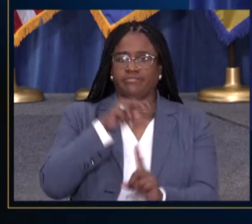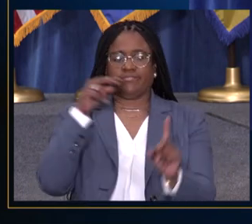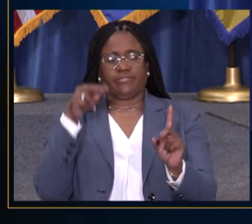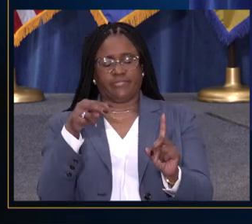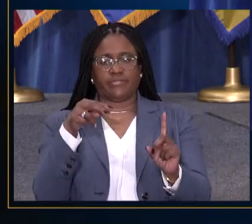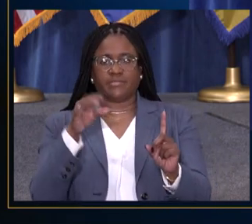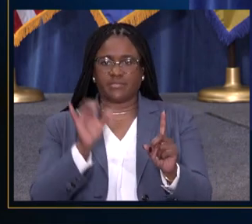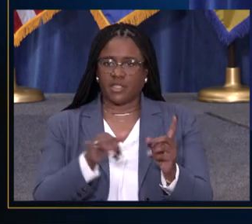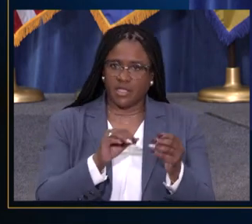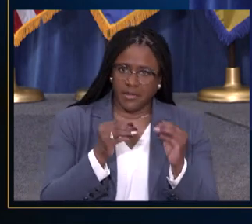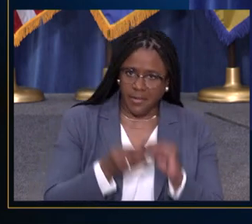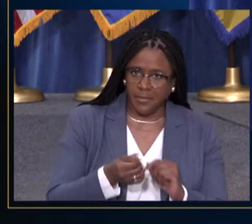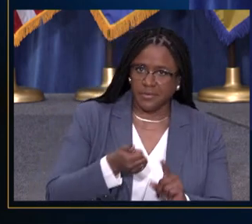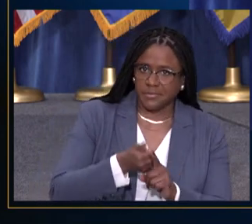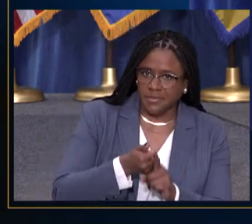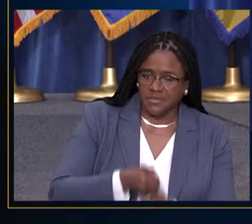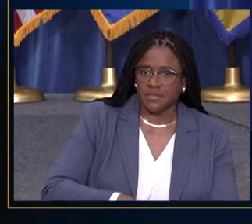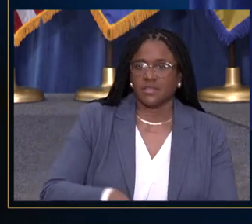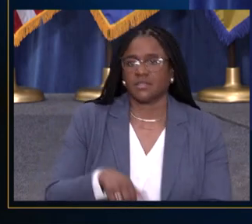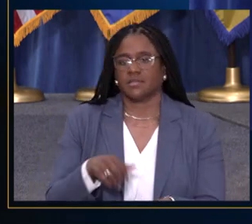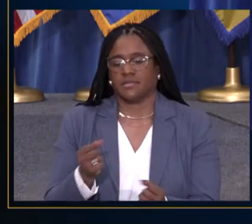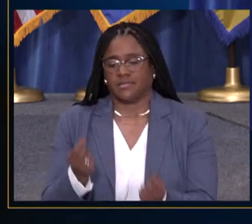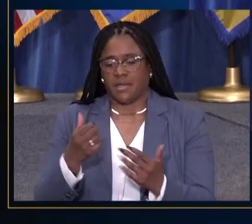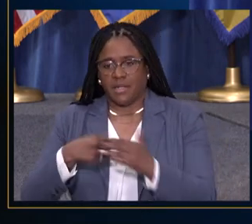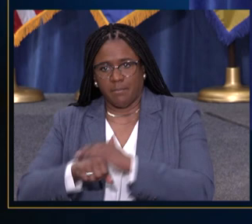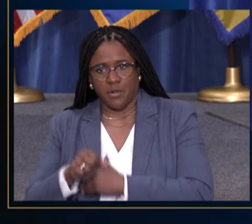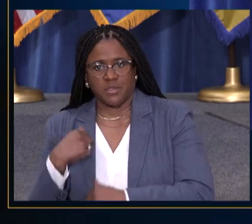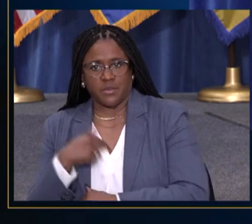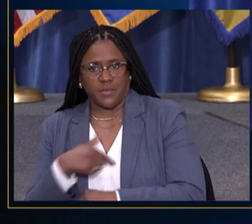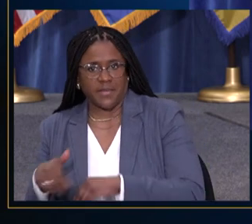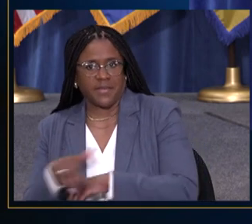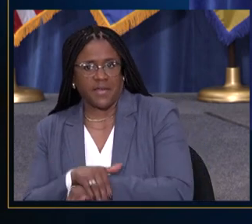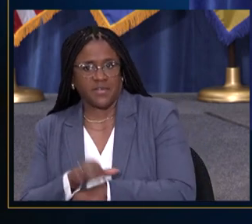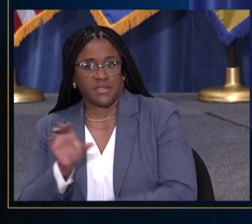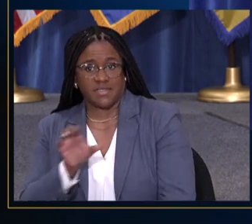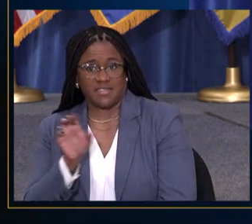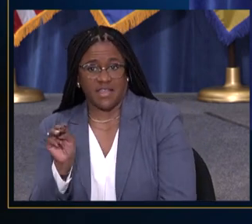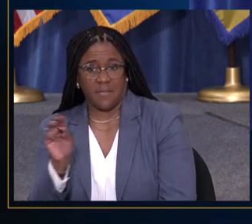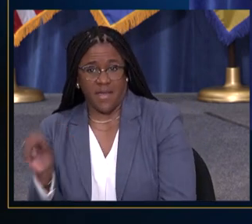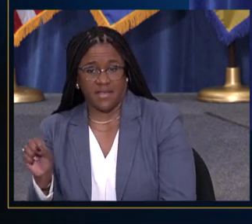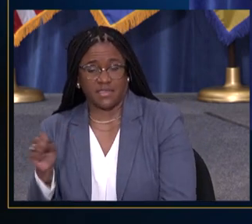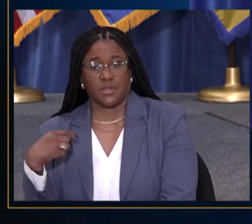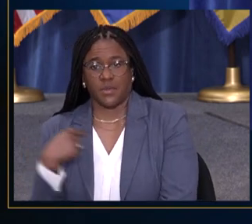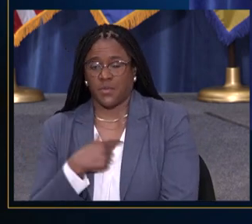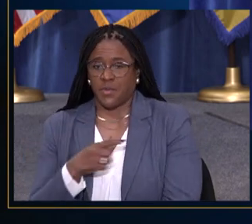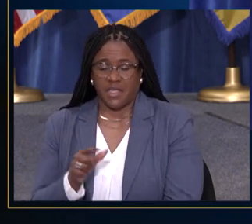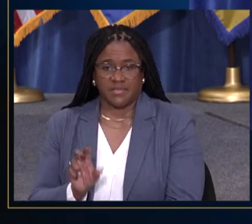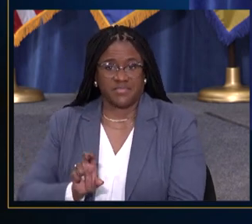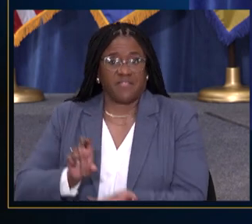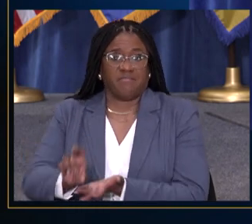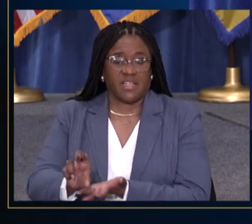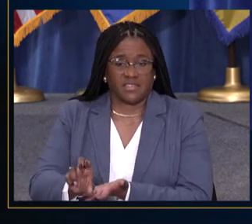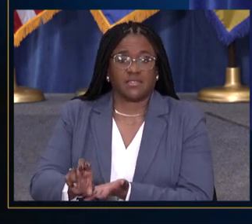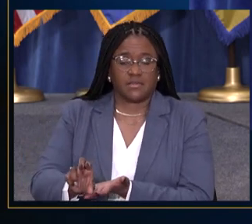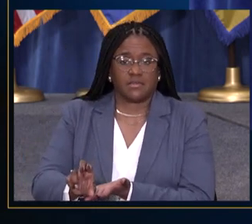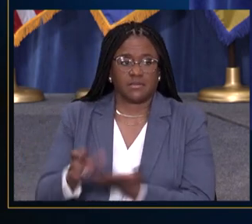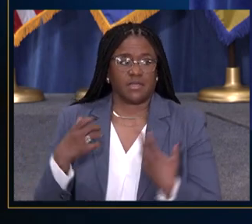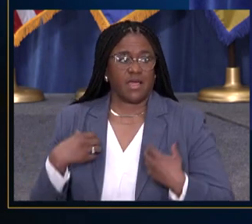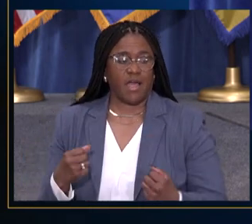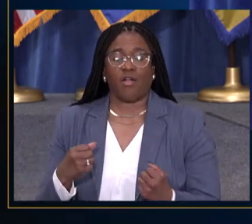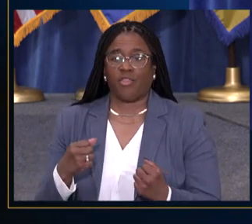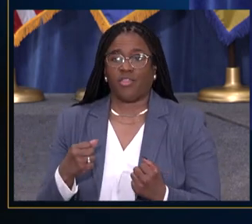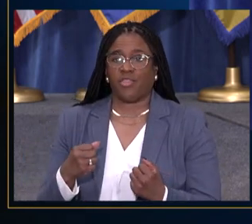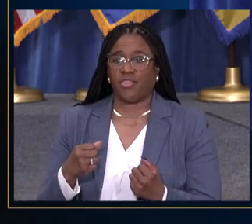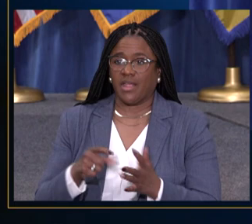this, the numbers themselves, the number of births that we cover, CMS has long invested in maternal health initiatives. And I have to give a